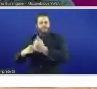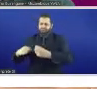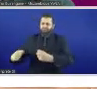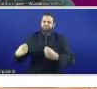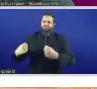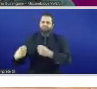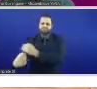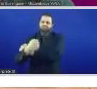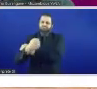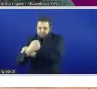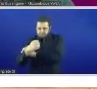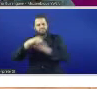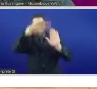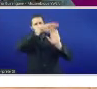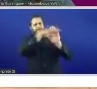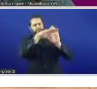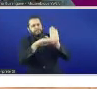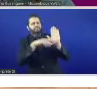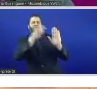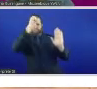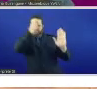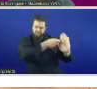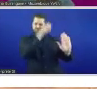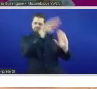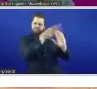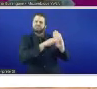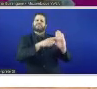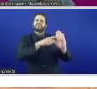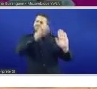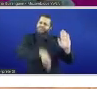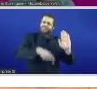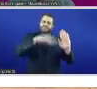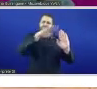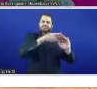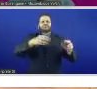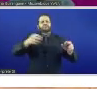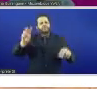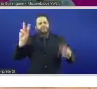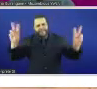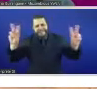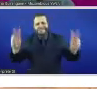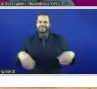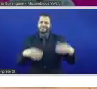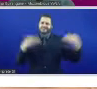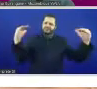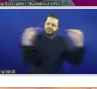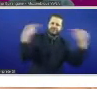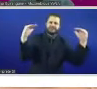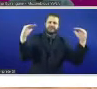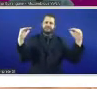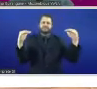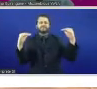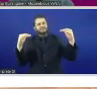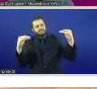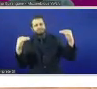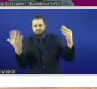and equality. And in that context, I also want to reference what Ellen said about the role of